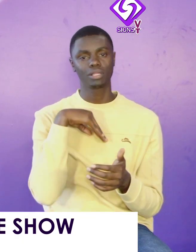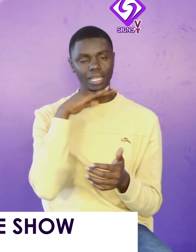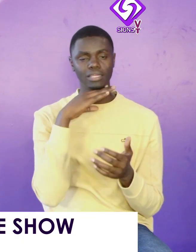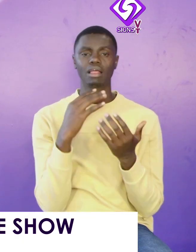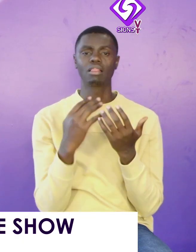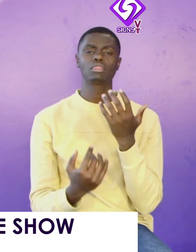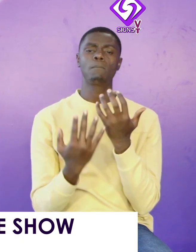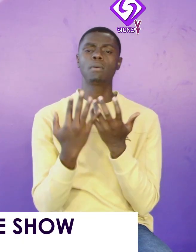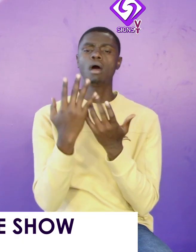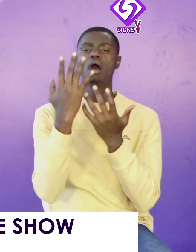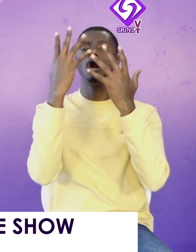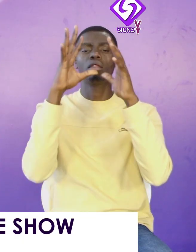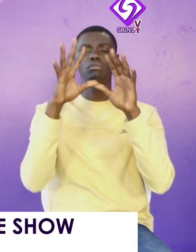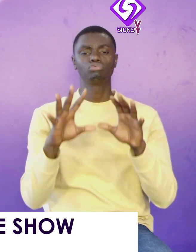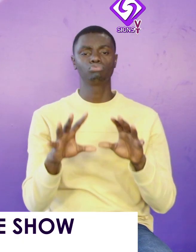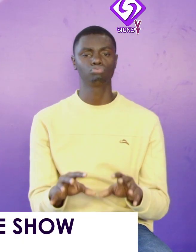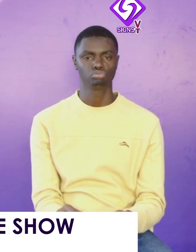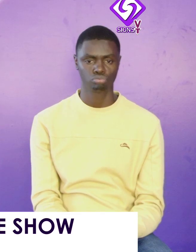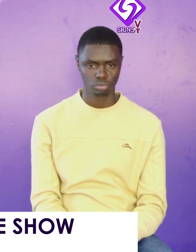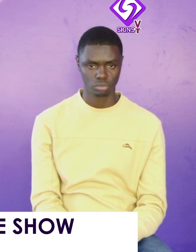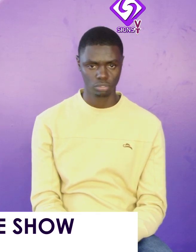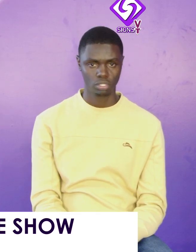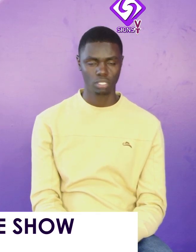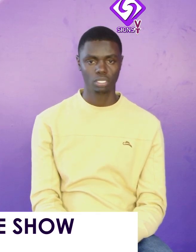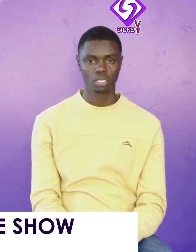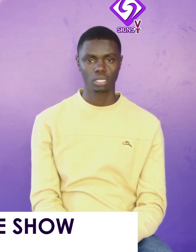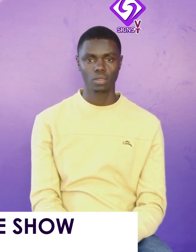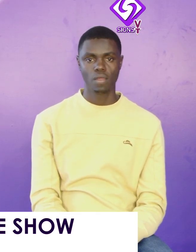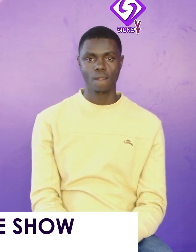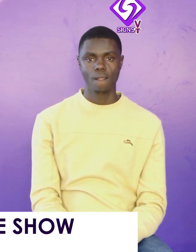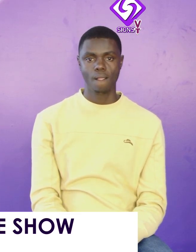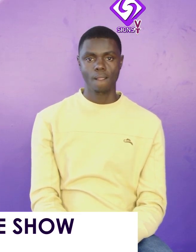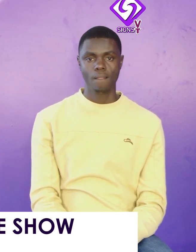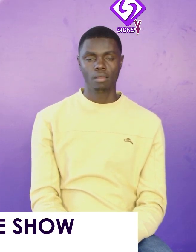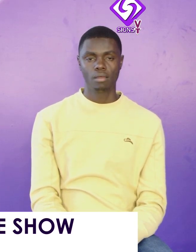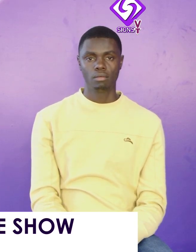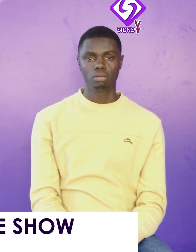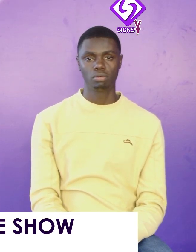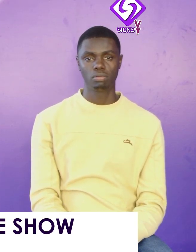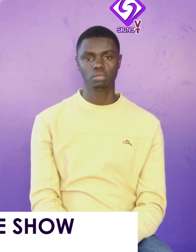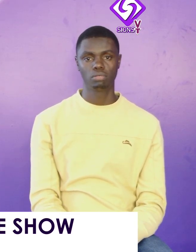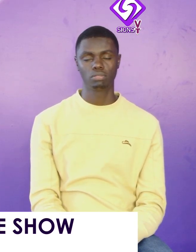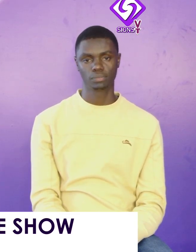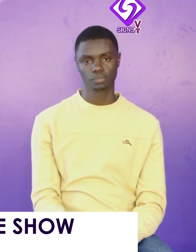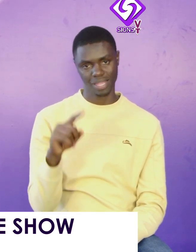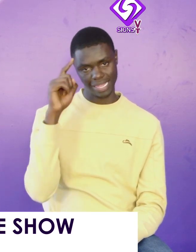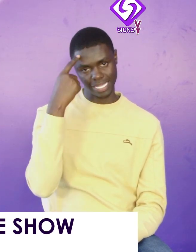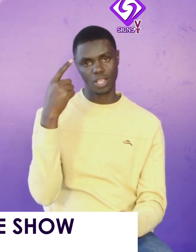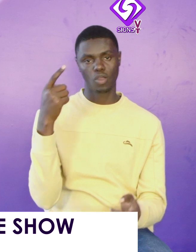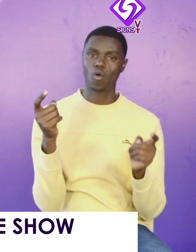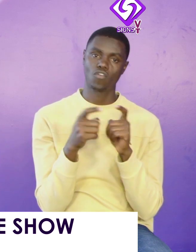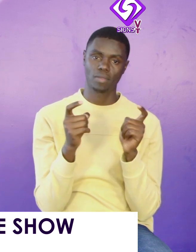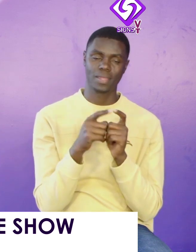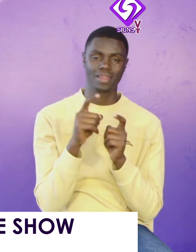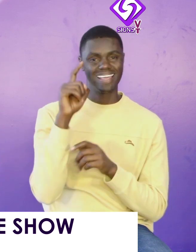ashes, right in the presence of their husband and father. Think of the pain.